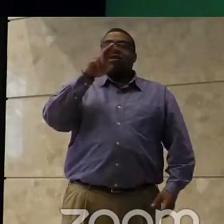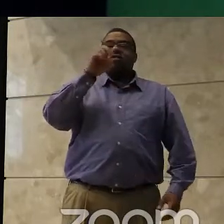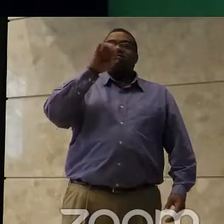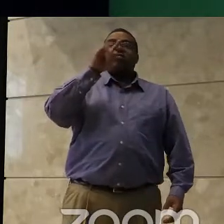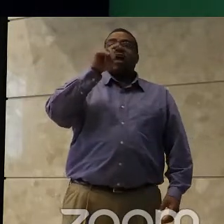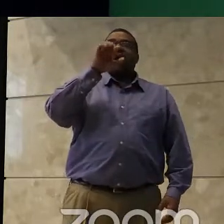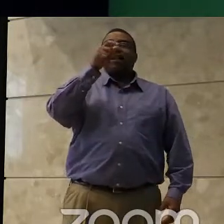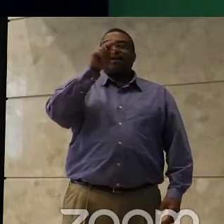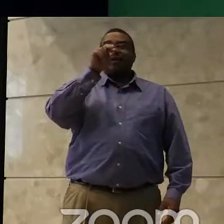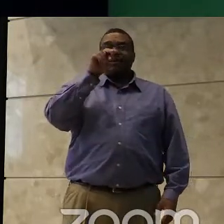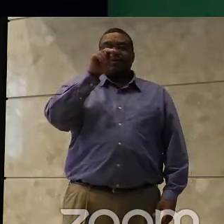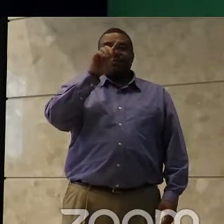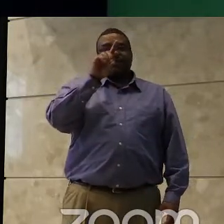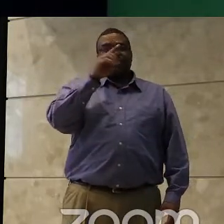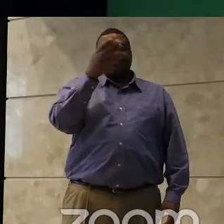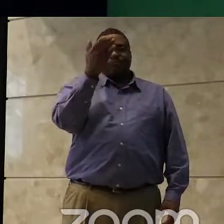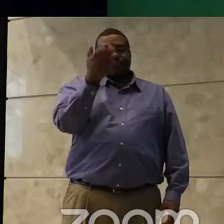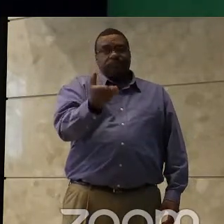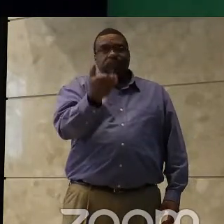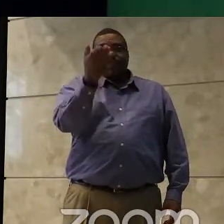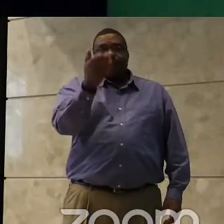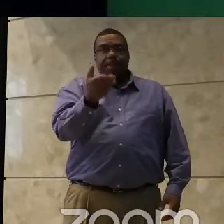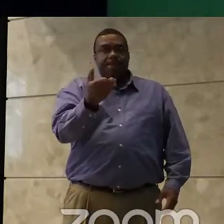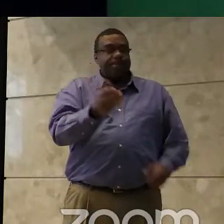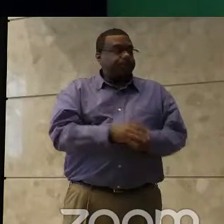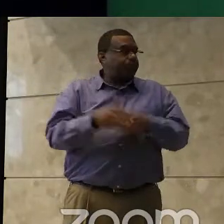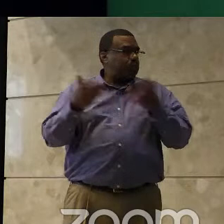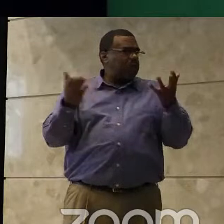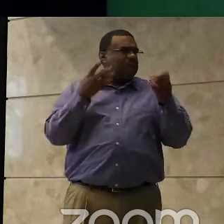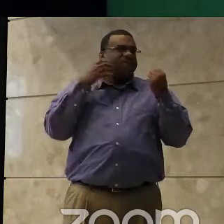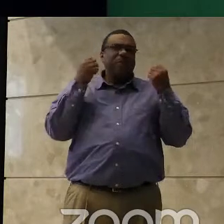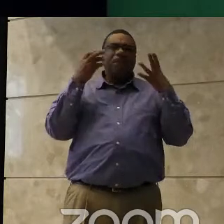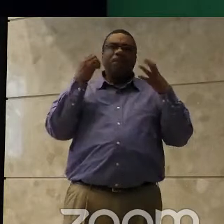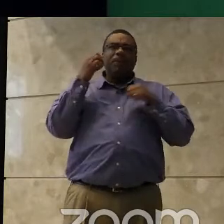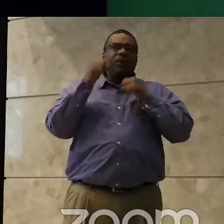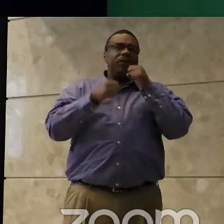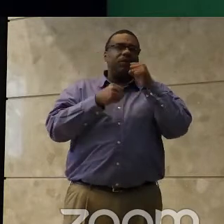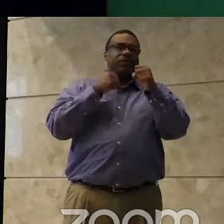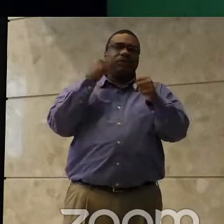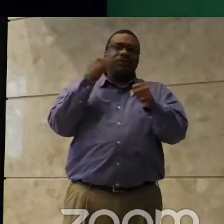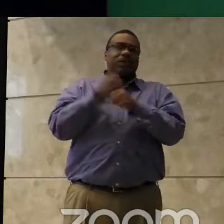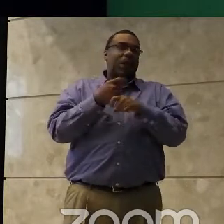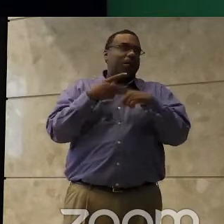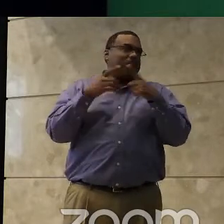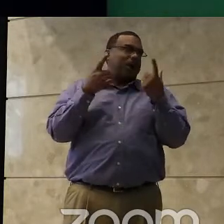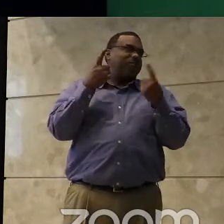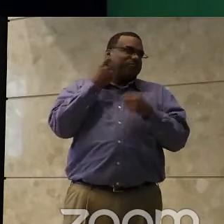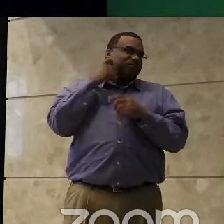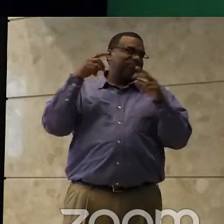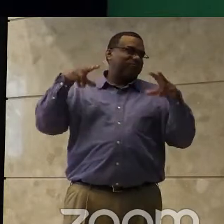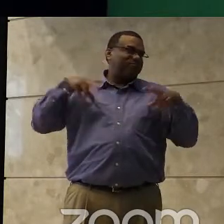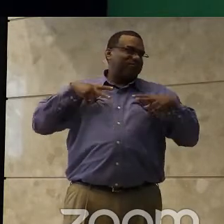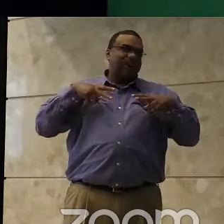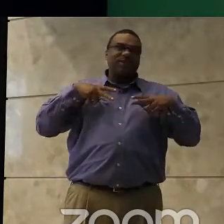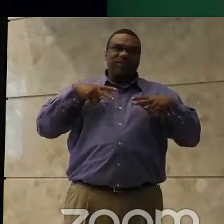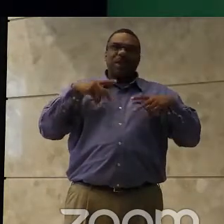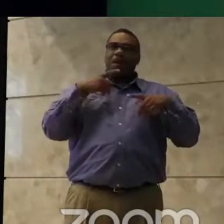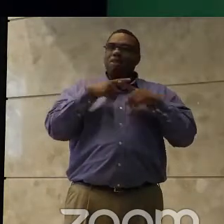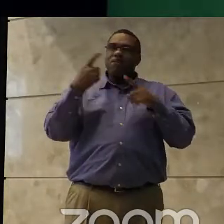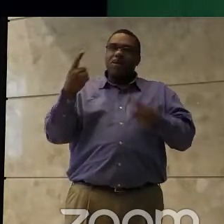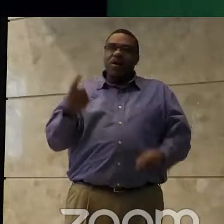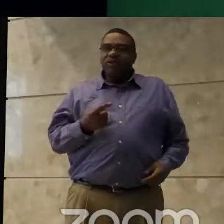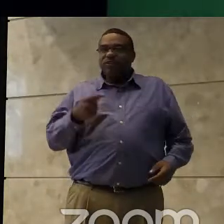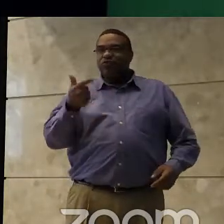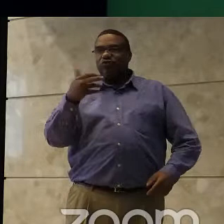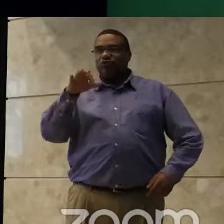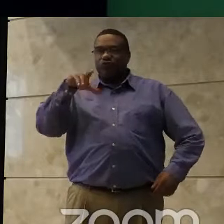stand? They have been here for years and years, have now retired. And they've always been, George has been to